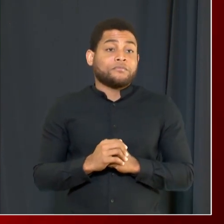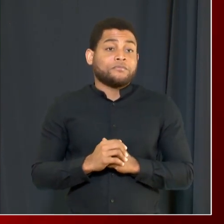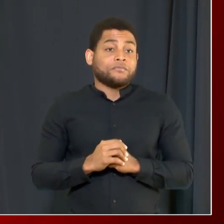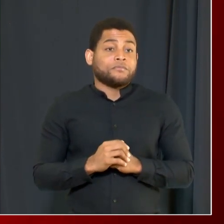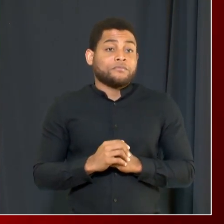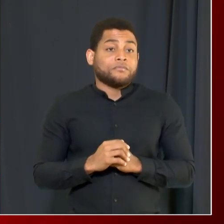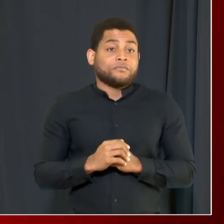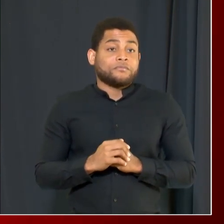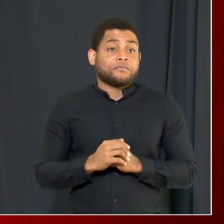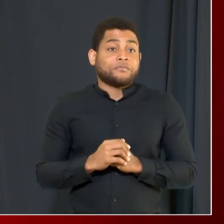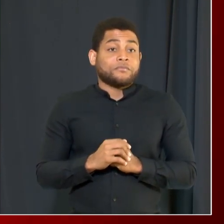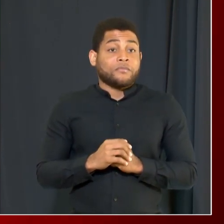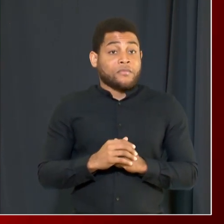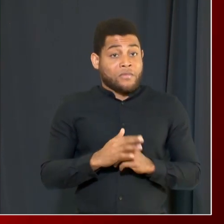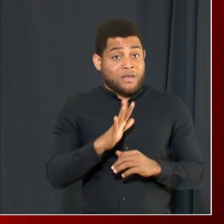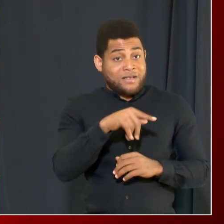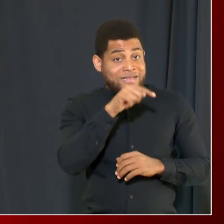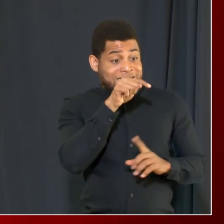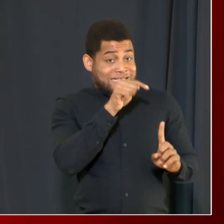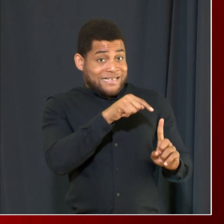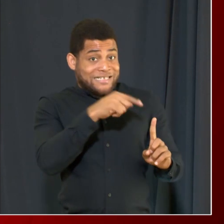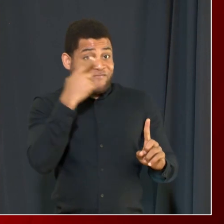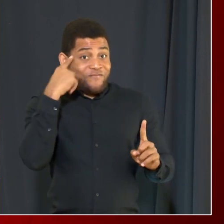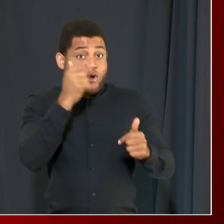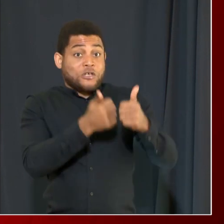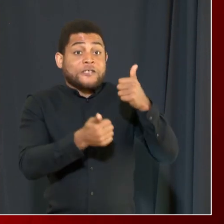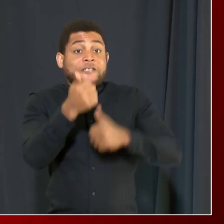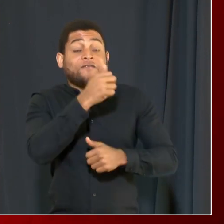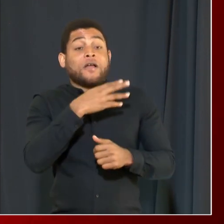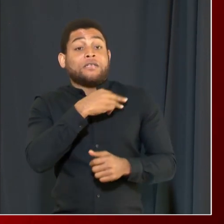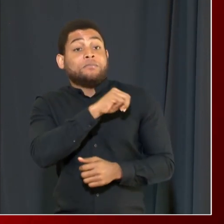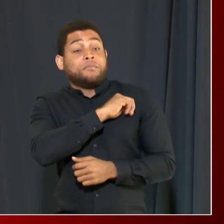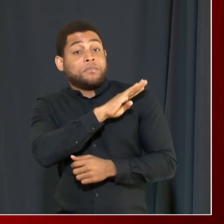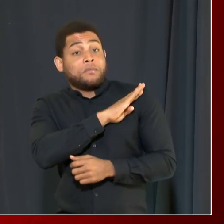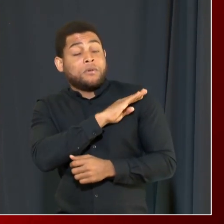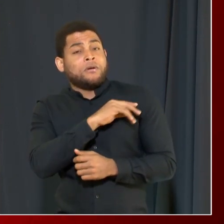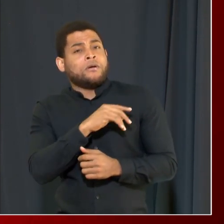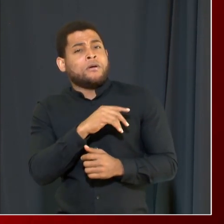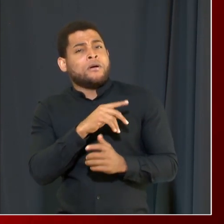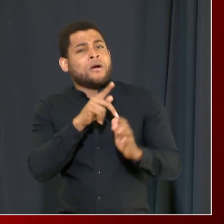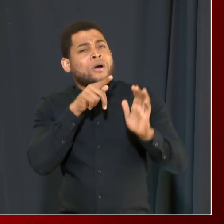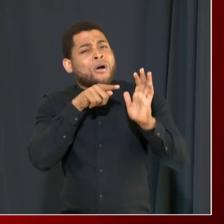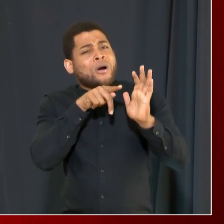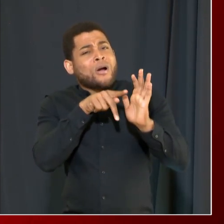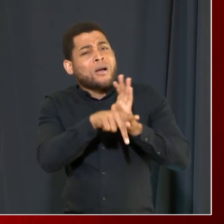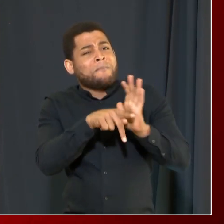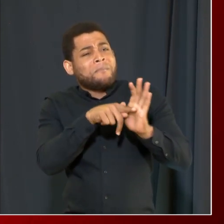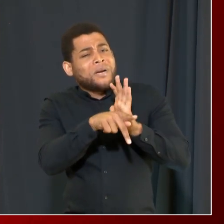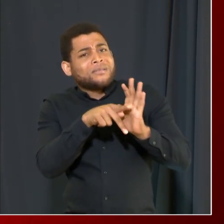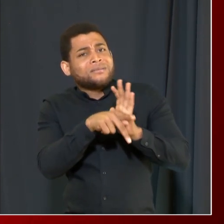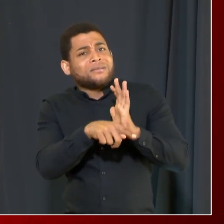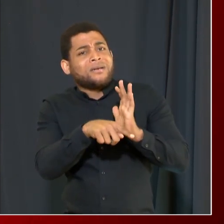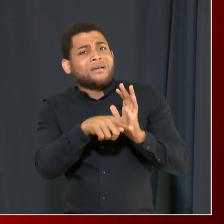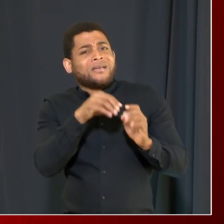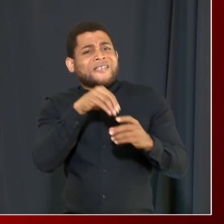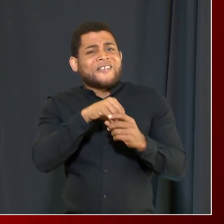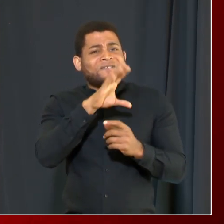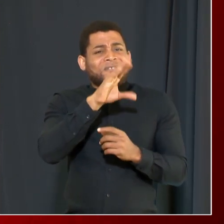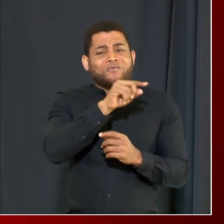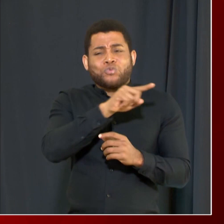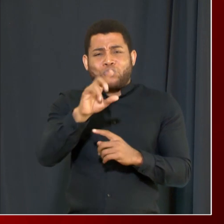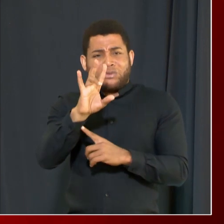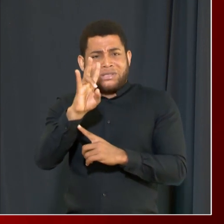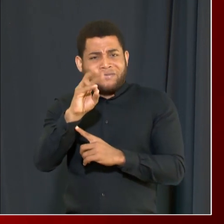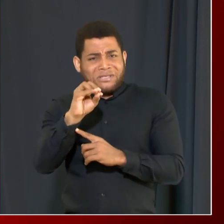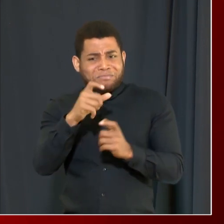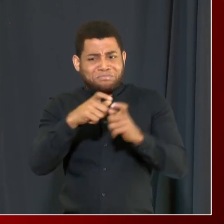This is for the chief and for the mayor. Homicides in 50 of 70 major cities surveyed by major city